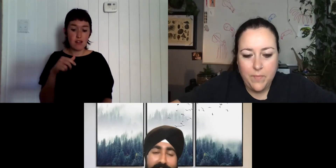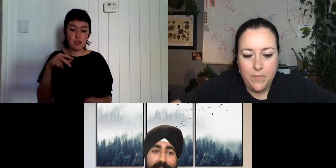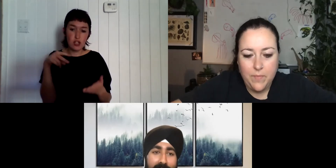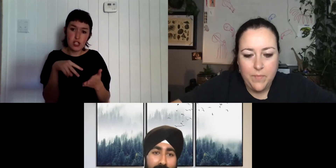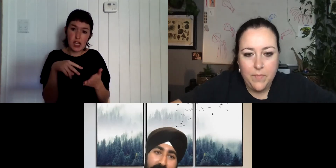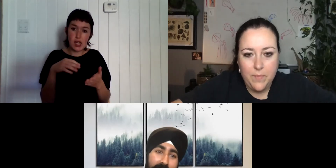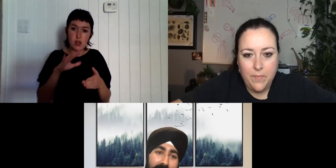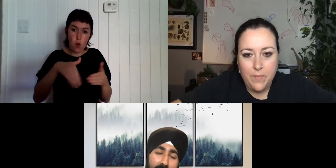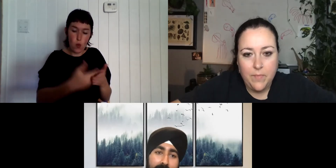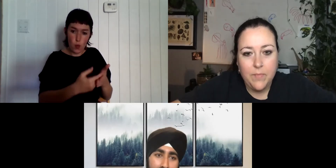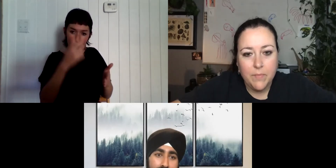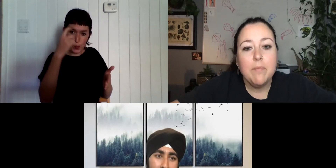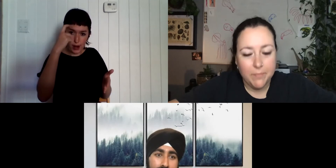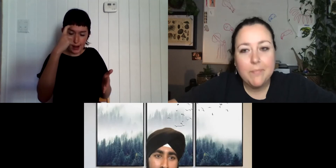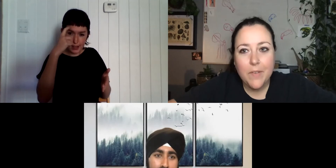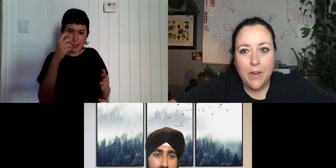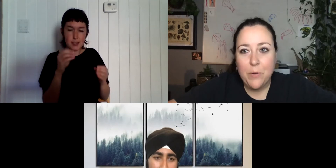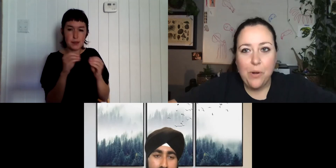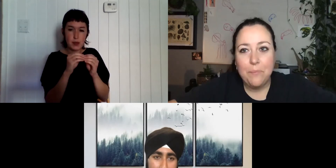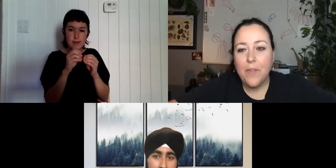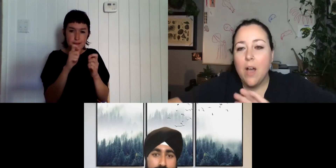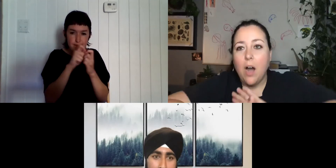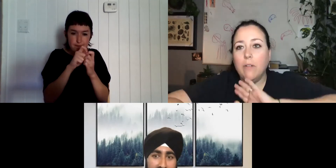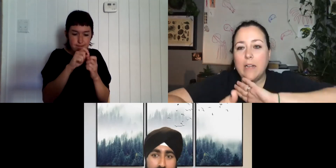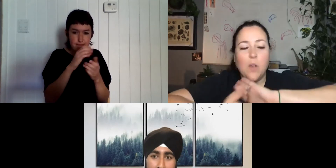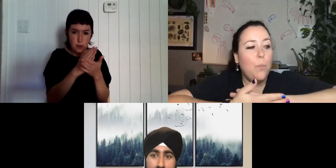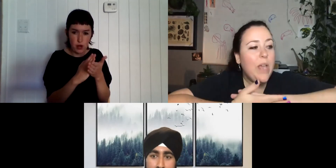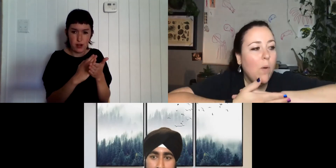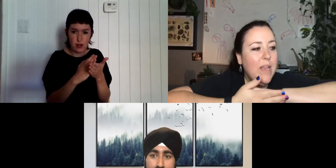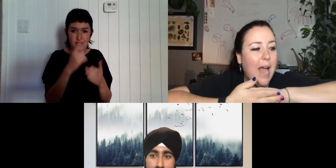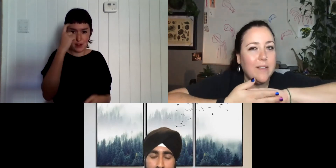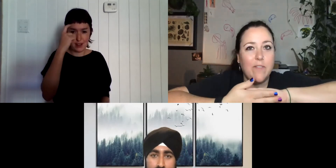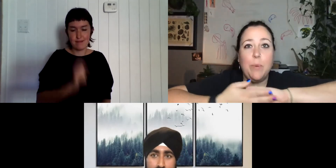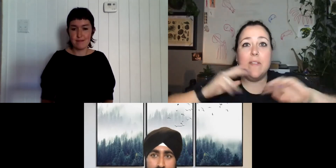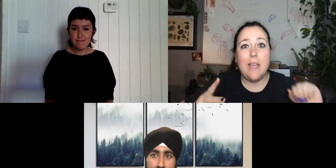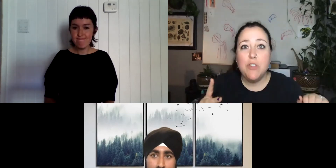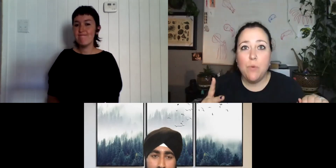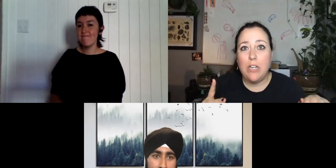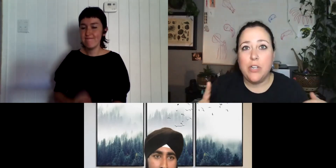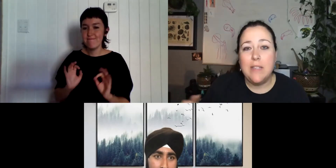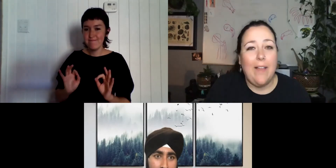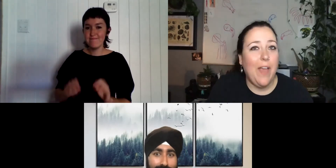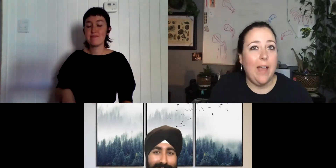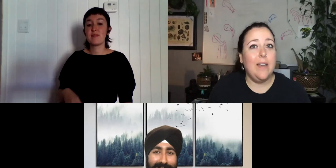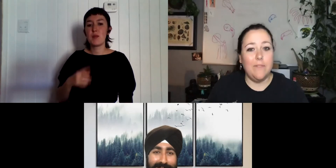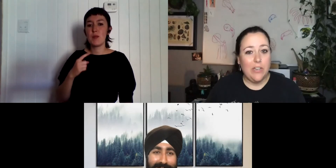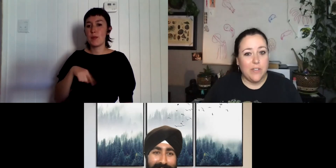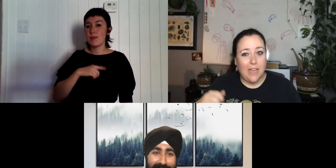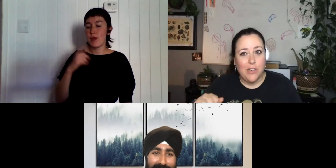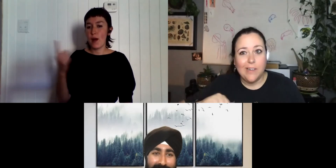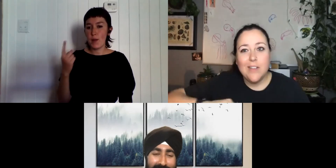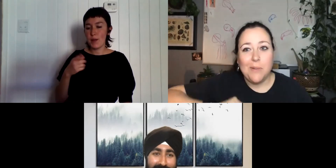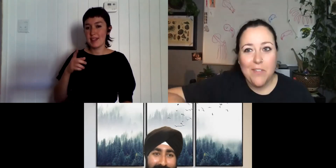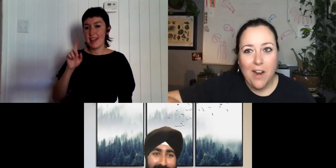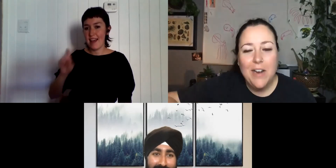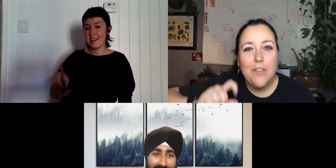very specific region of the brain. Very cool. All right, so we always ask everybody the same 2 questions at the end of each